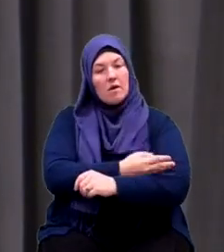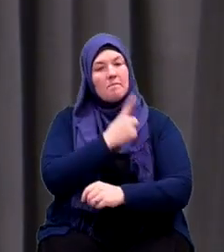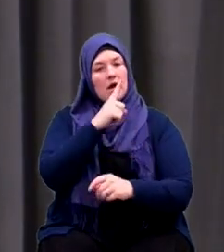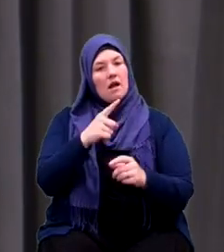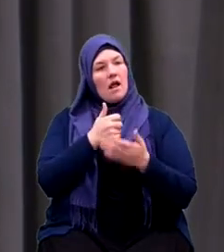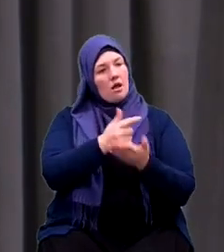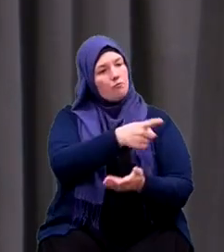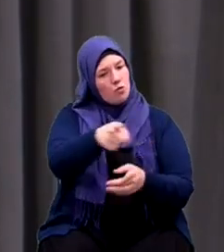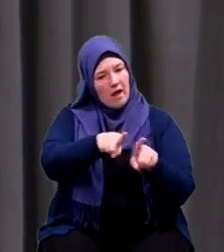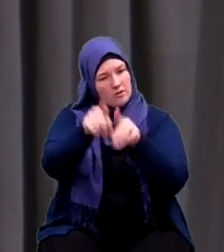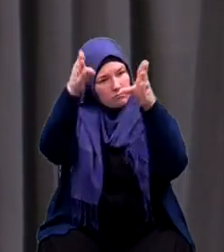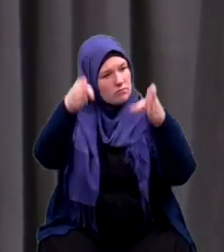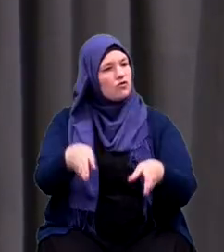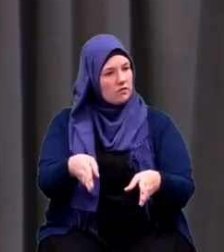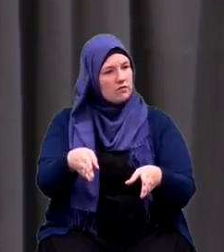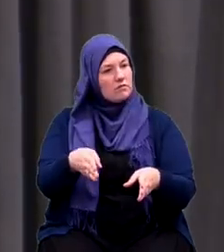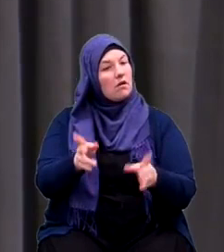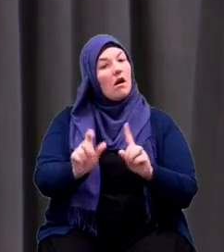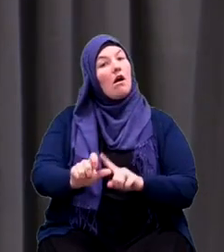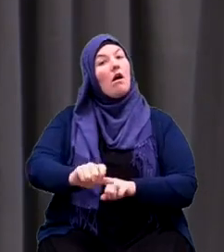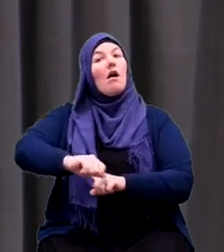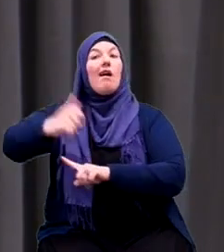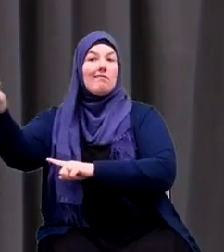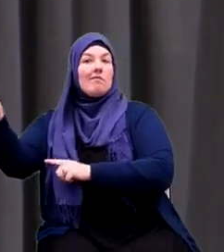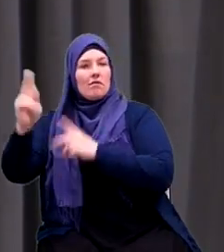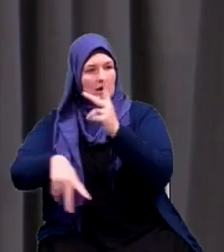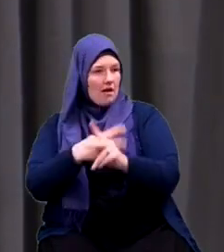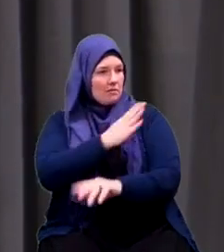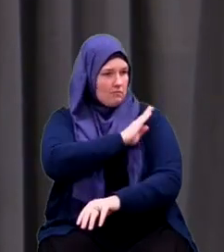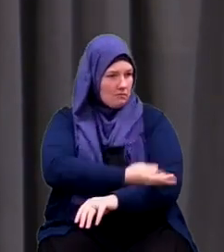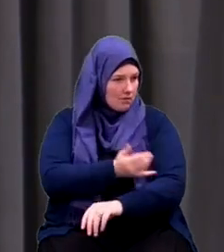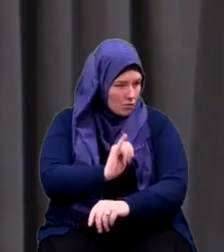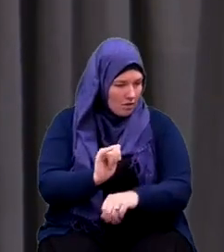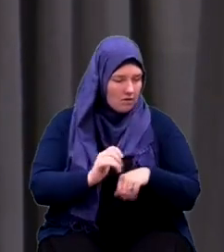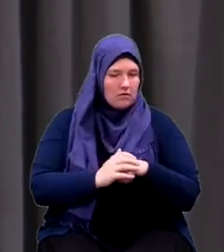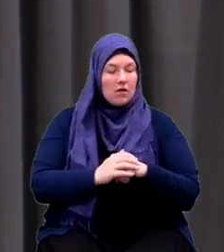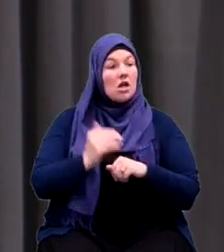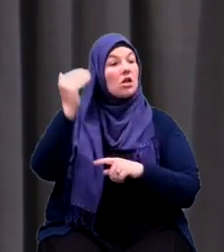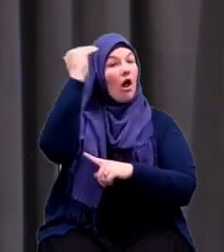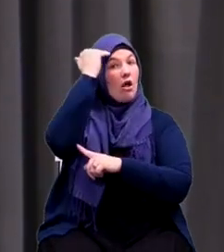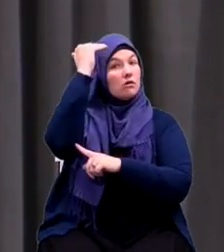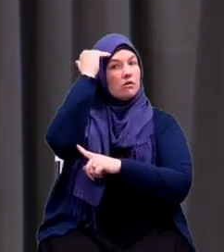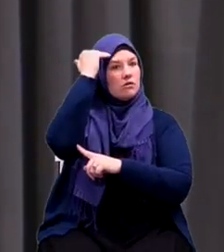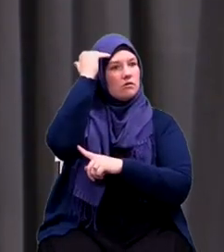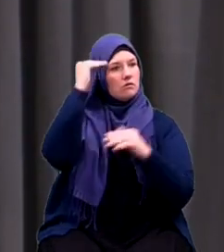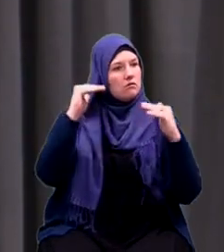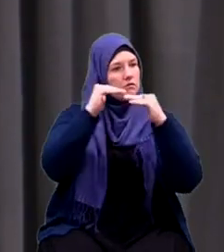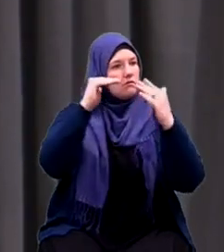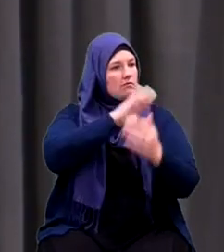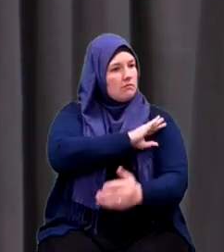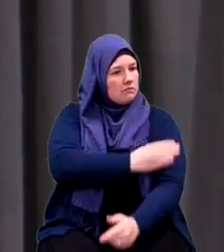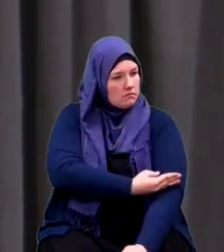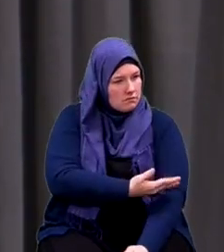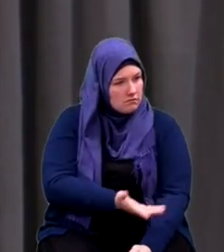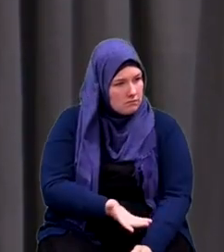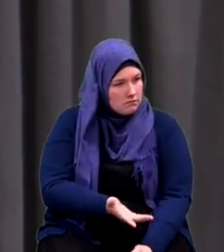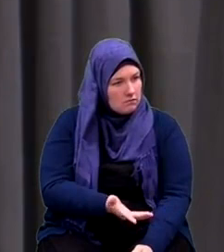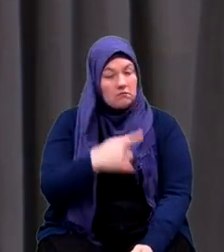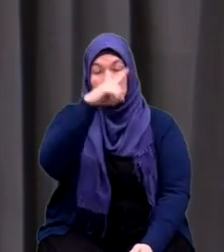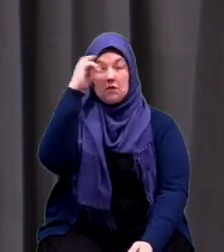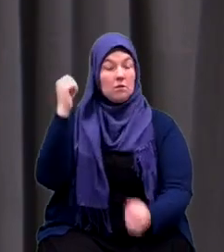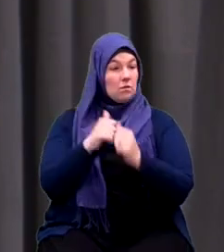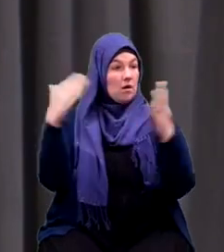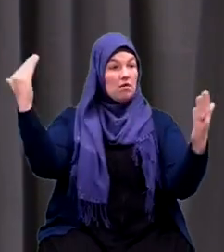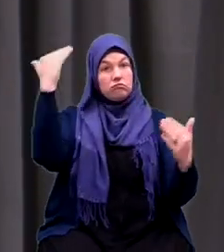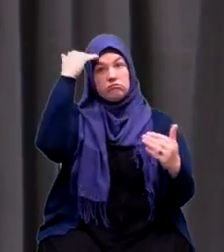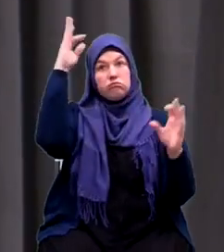society. But there are other sources of power. Knowledge is power. Because